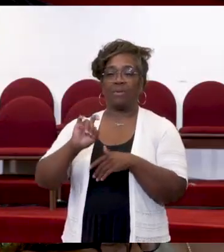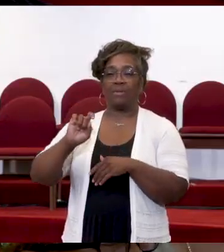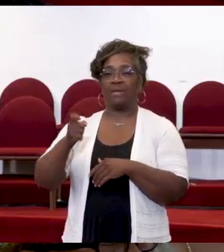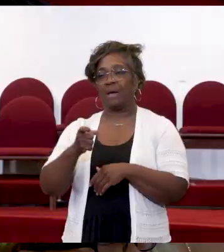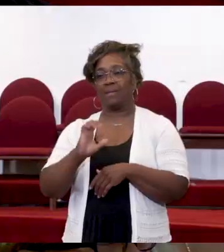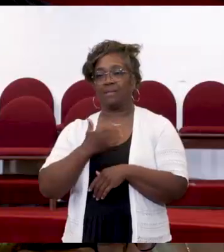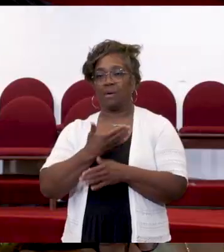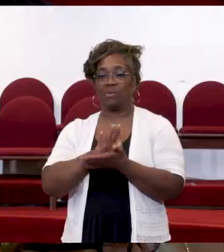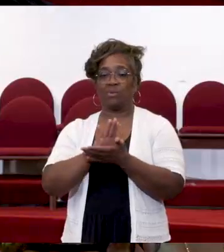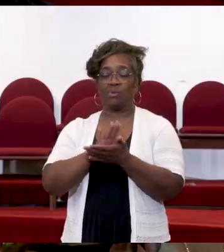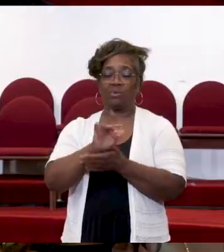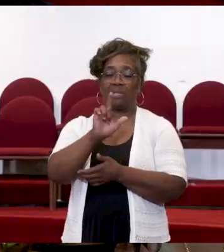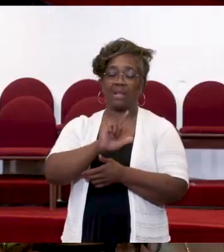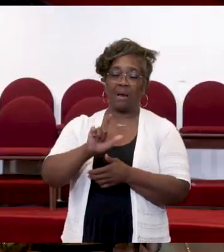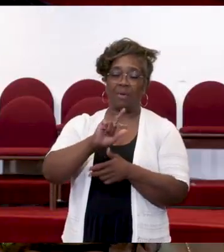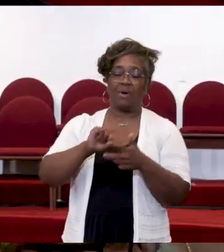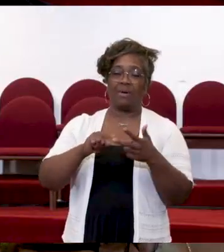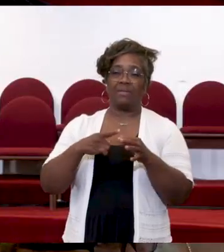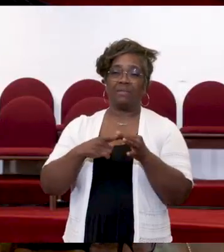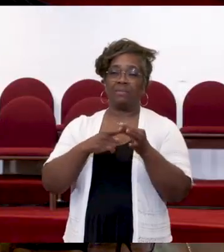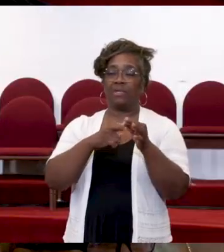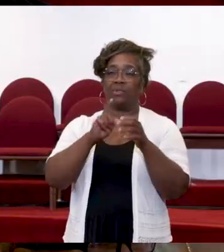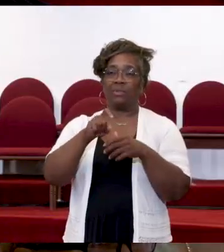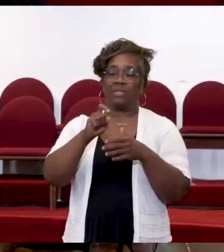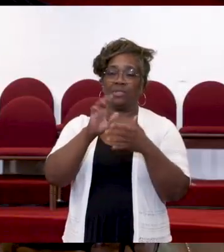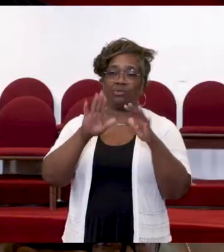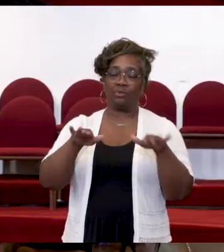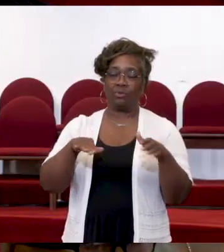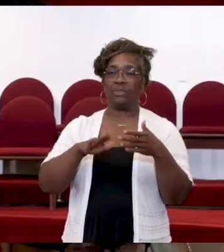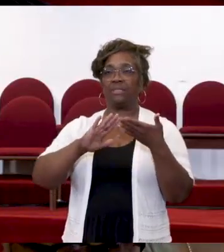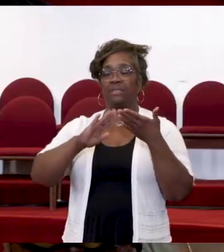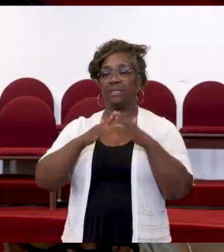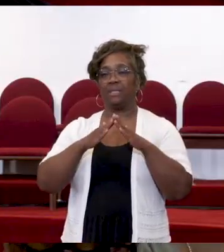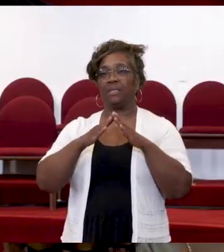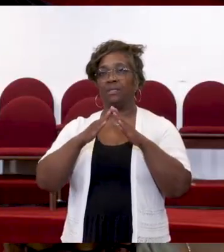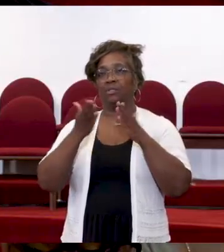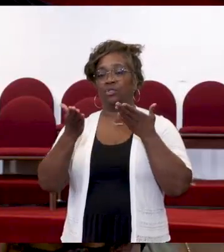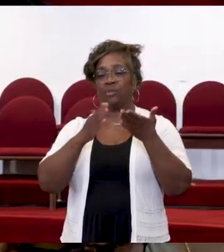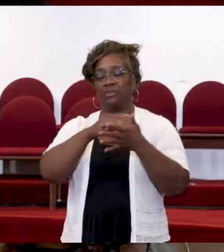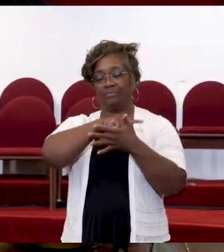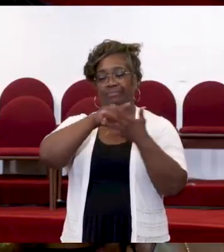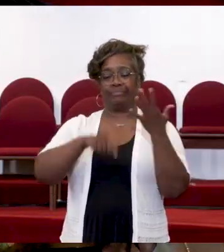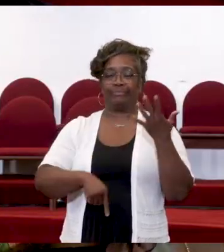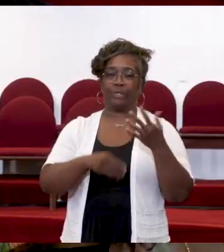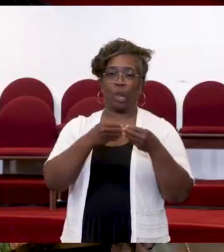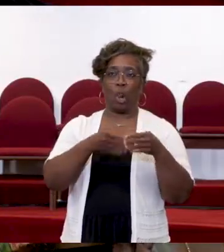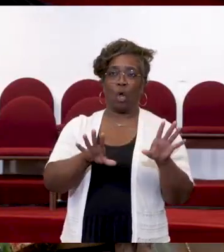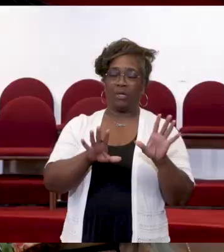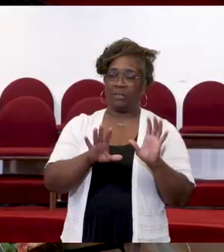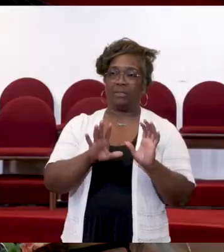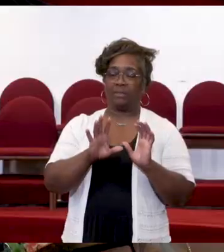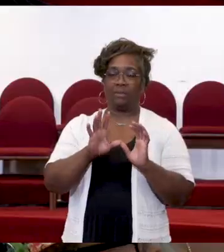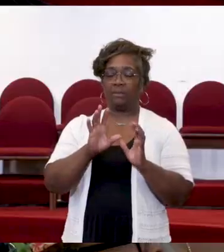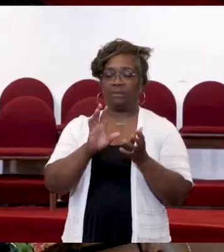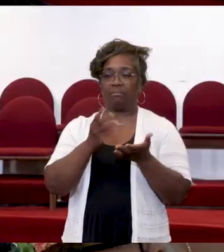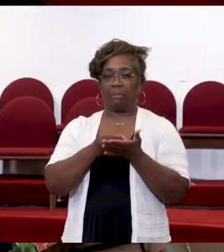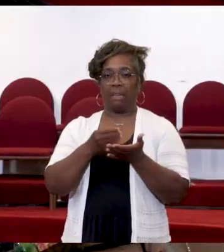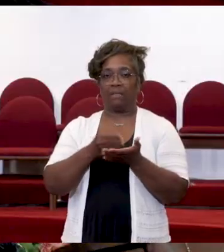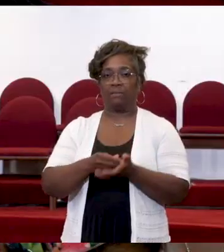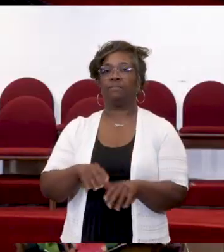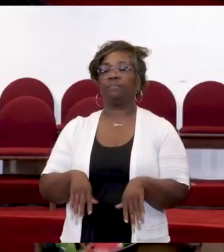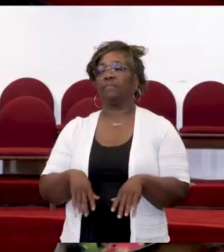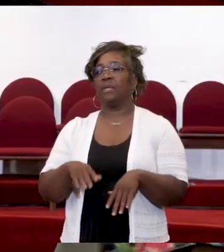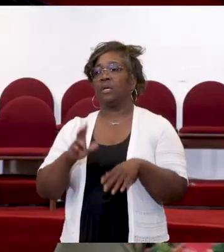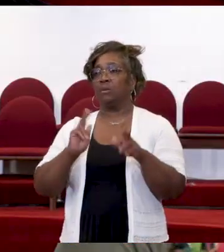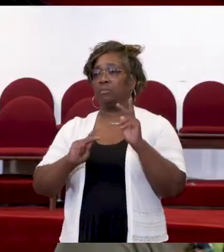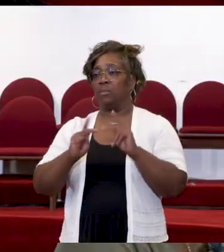libraries, special needs children, and city services. And the public doesn't have any idea, one, that it happened for the most